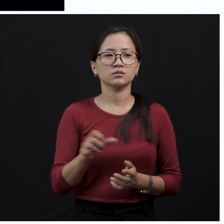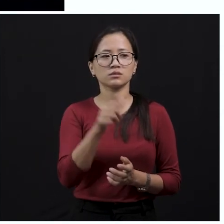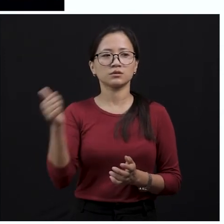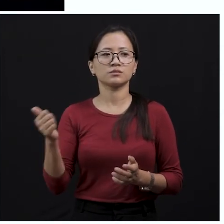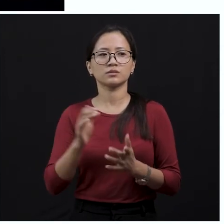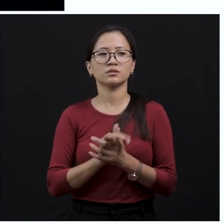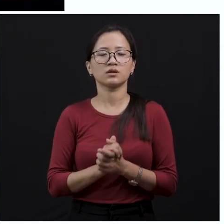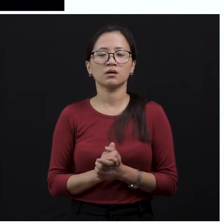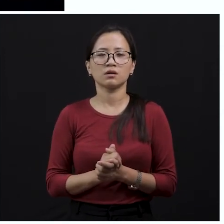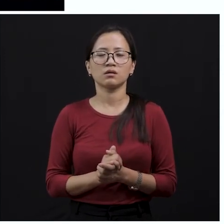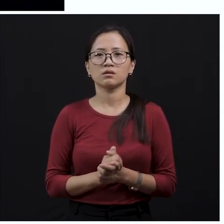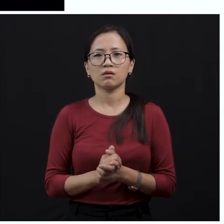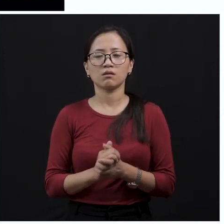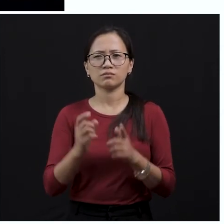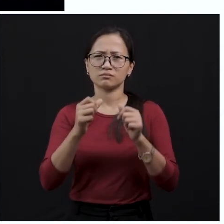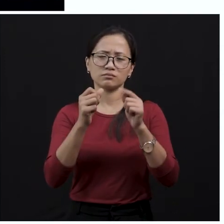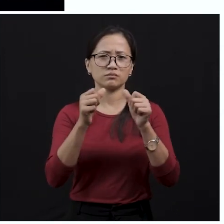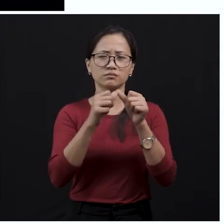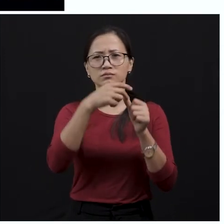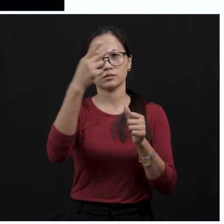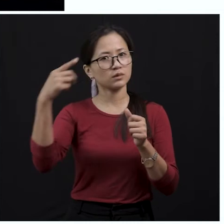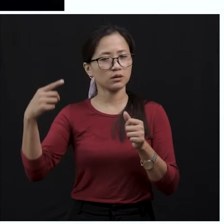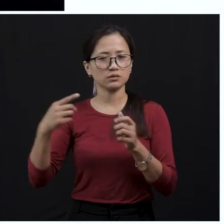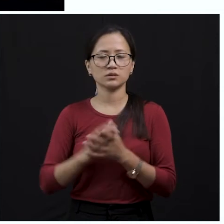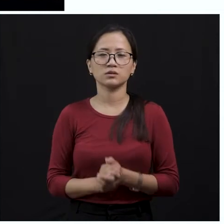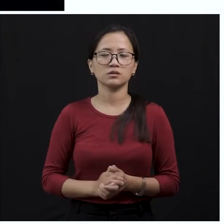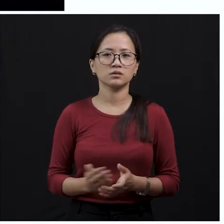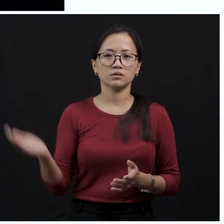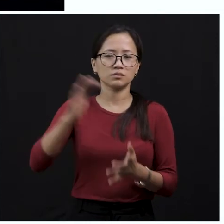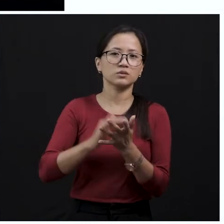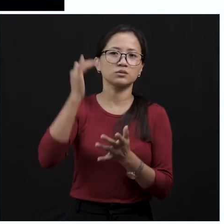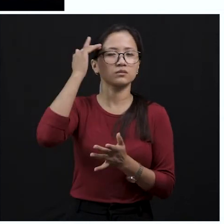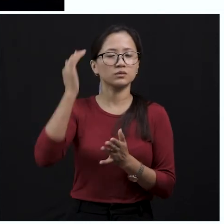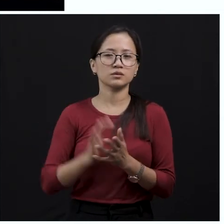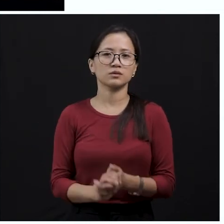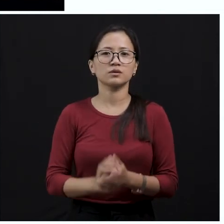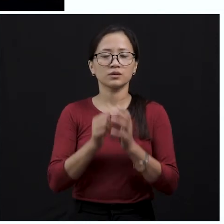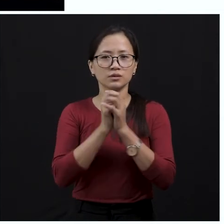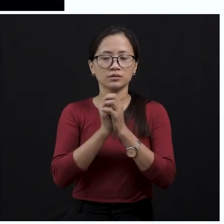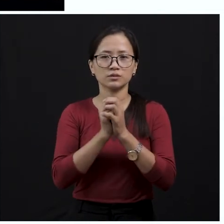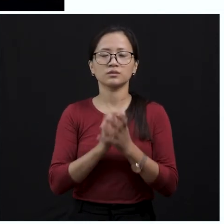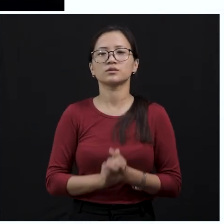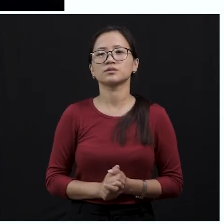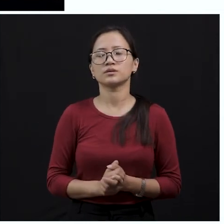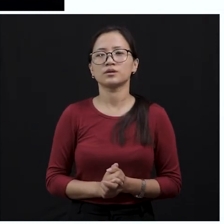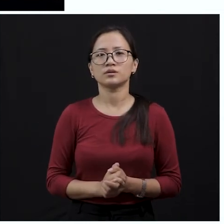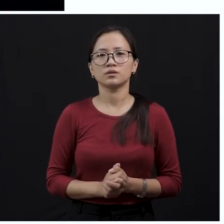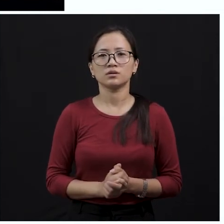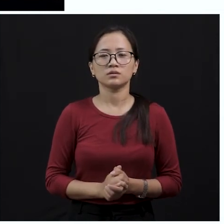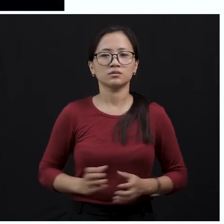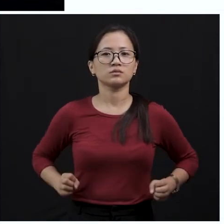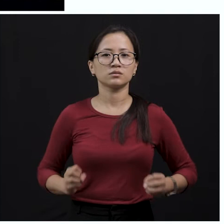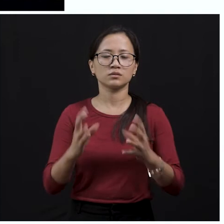other art from where we come to know that they were also worshipped on gods, and